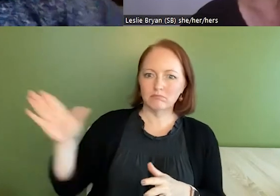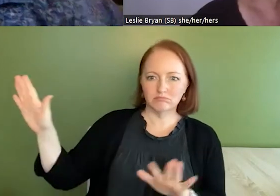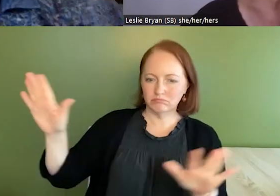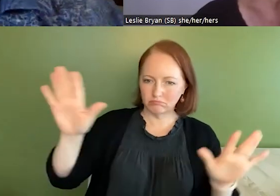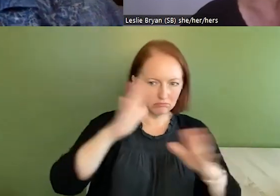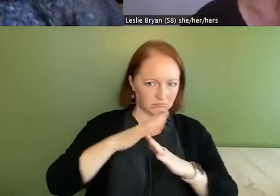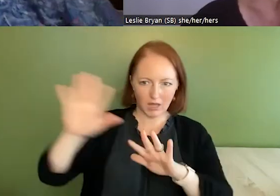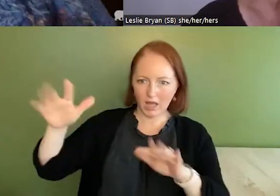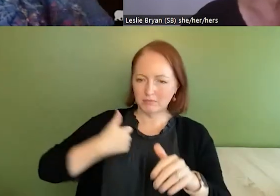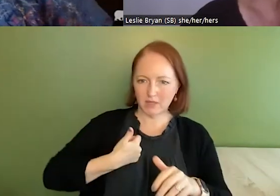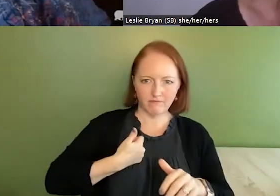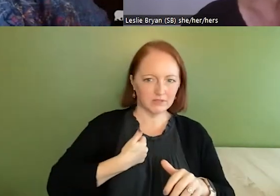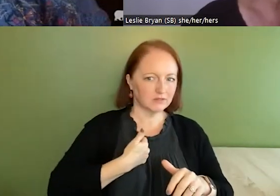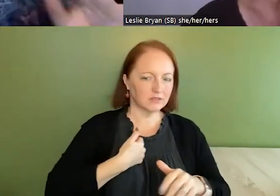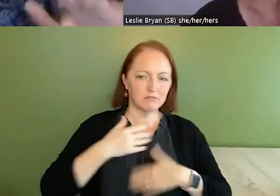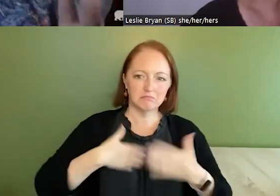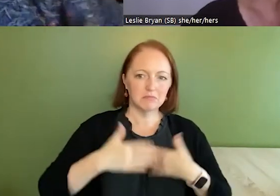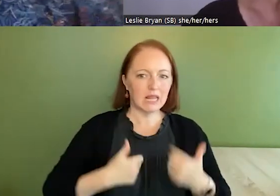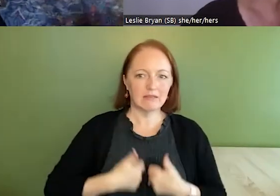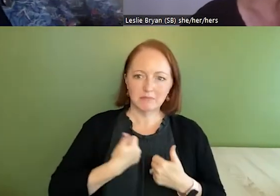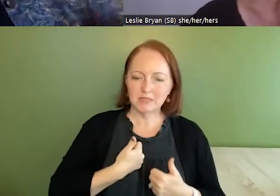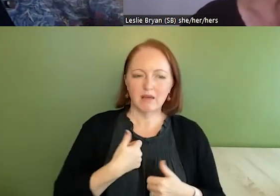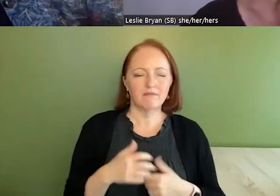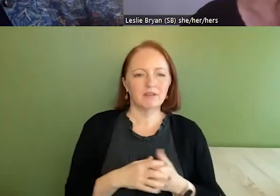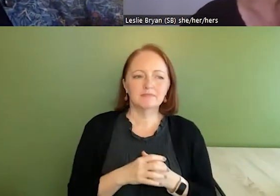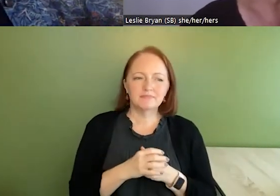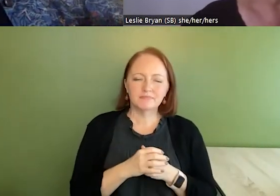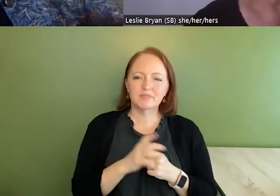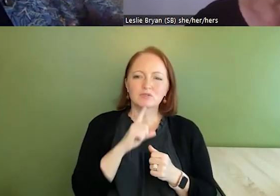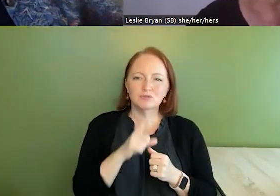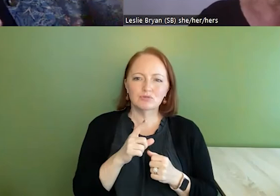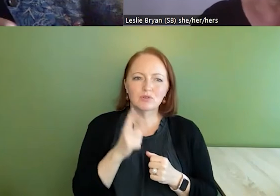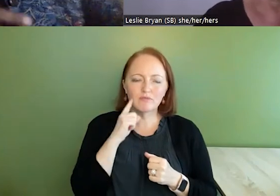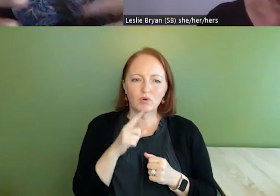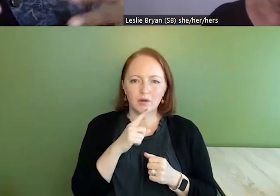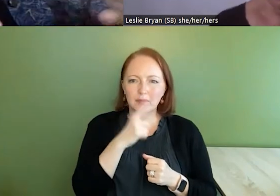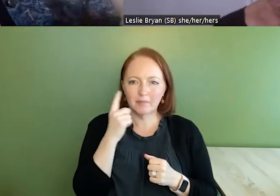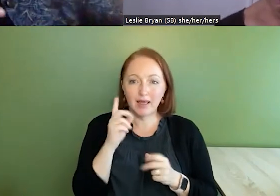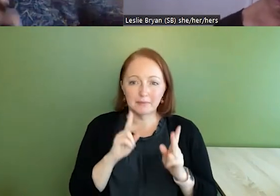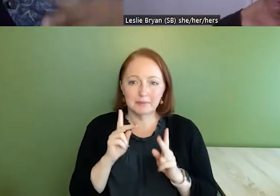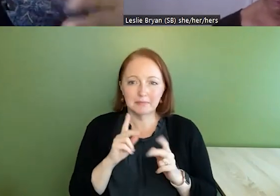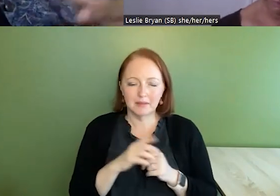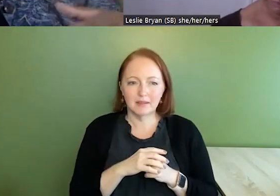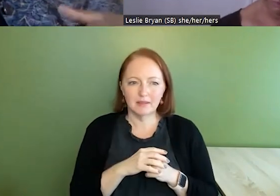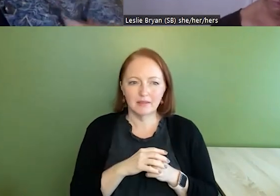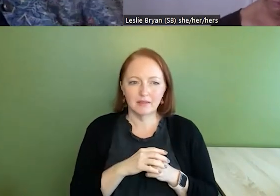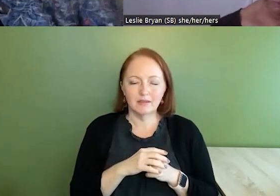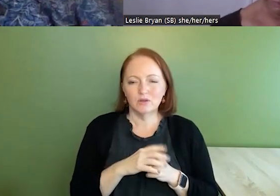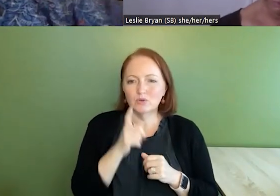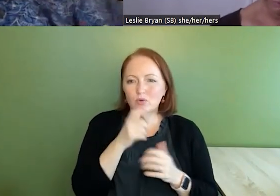I'm very productive. I can live on my own. And that's particularly true for Black people who are assigned female at